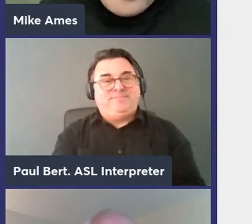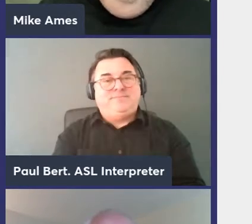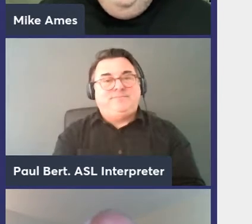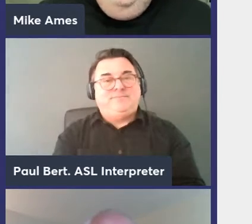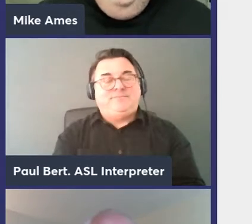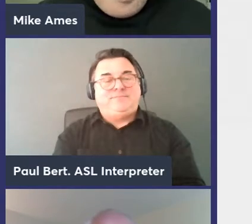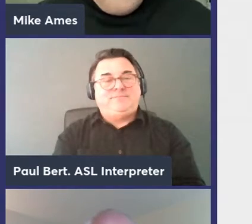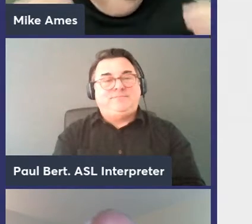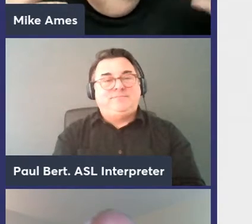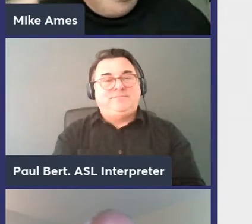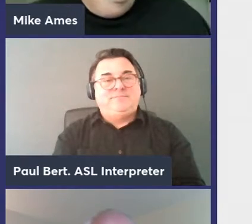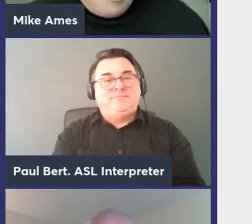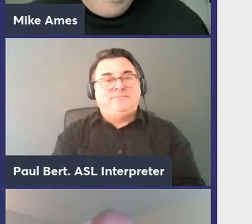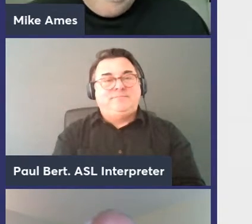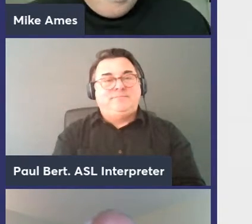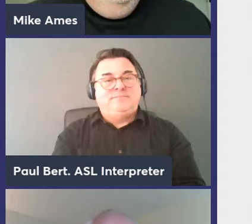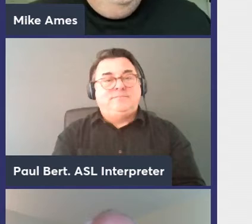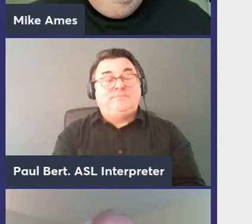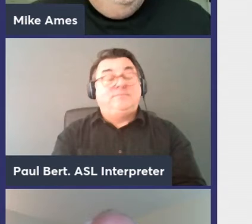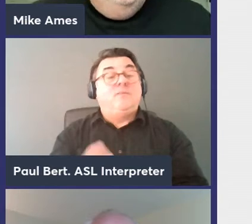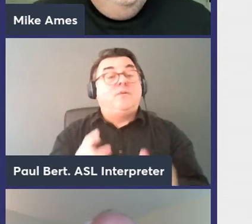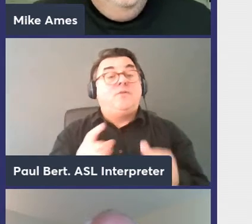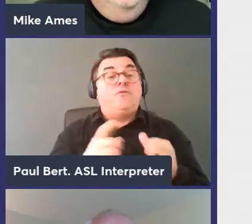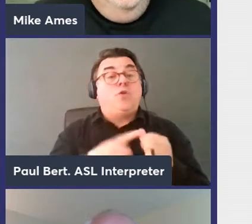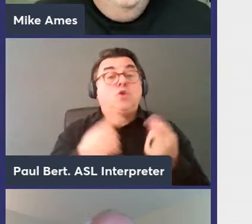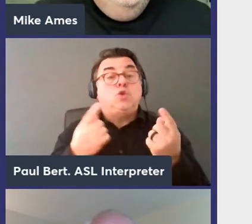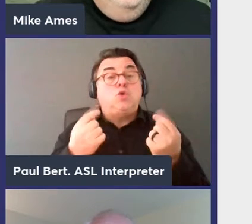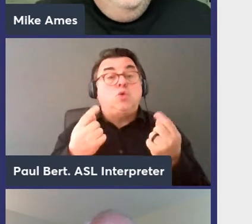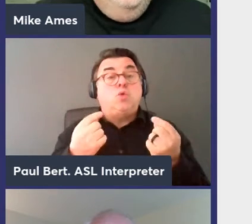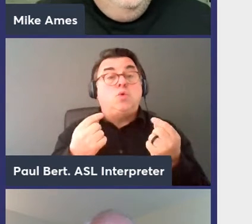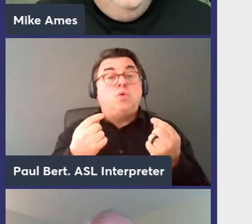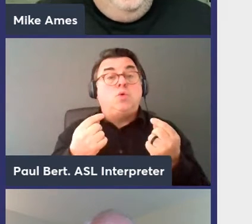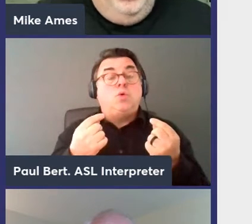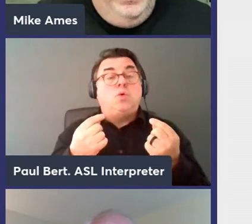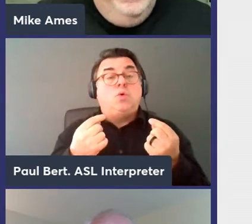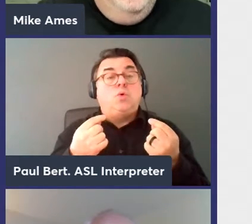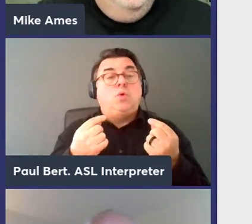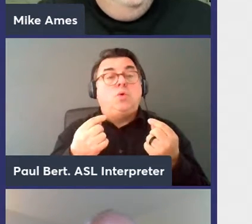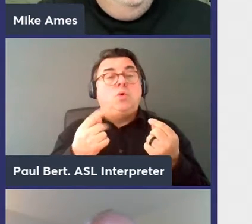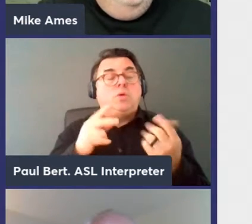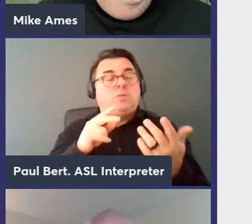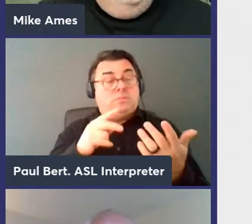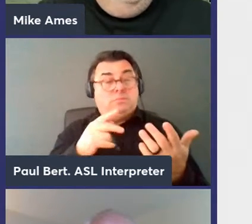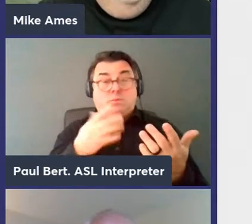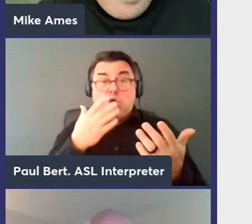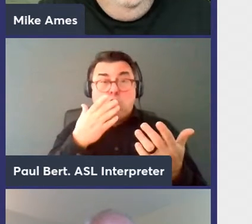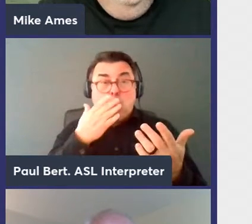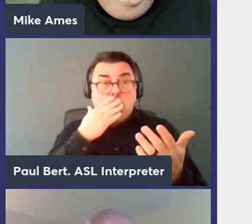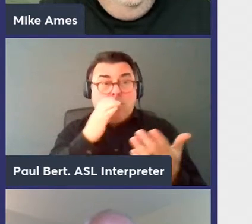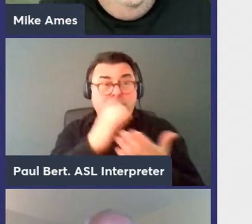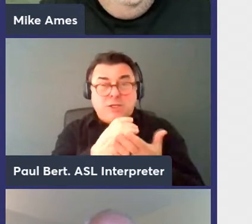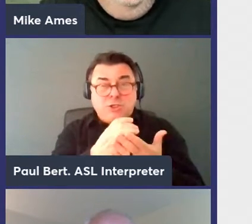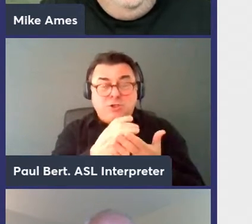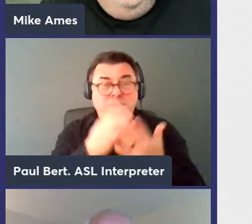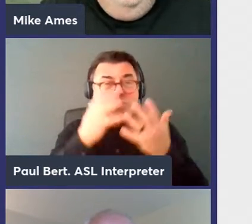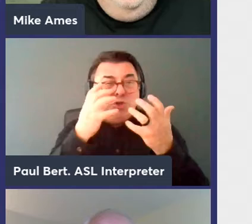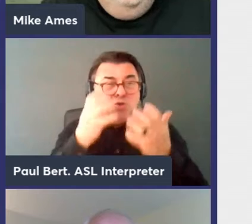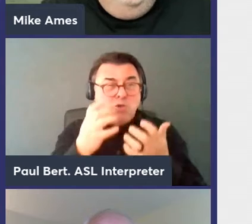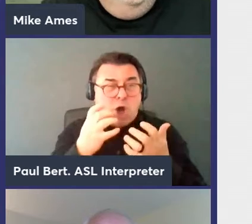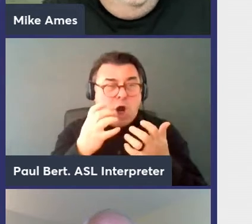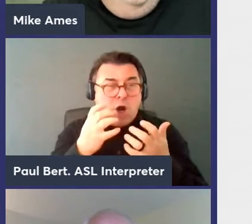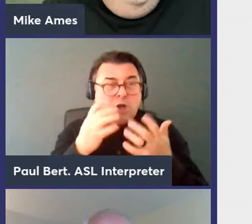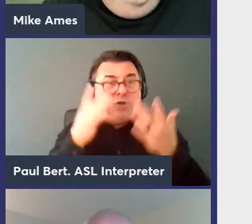And, the very first thing we want to do is look at the quality of the image. So with this